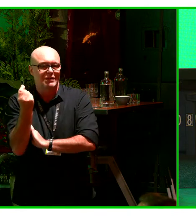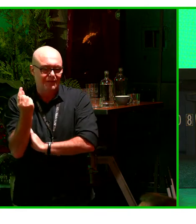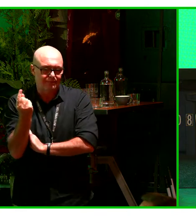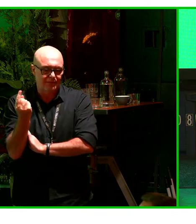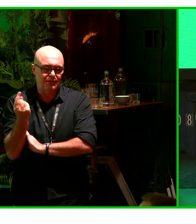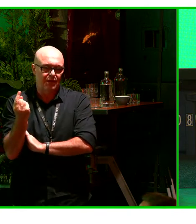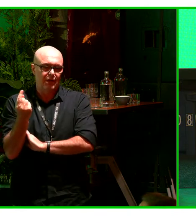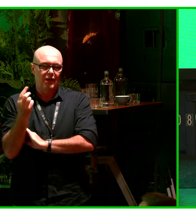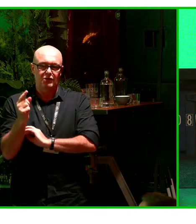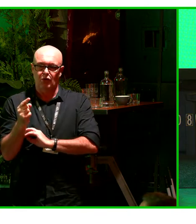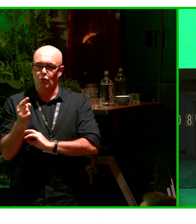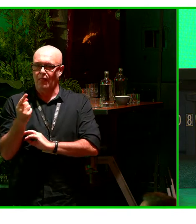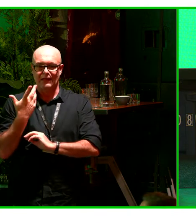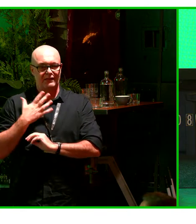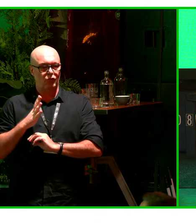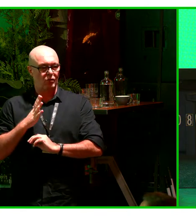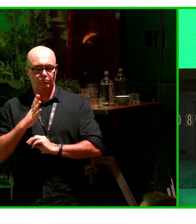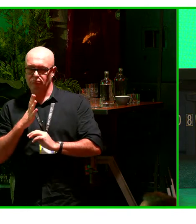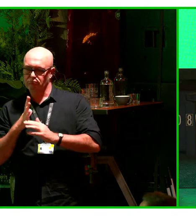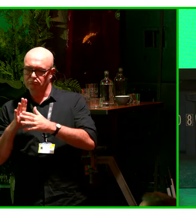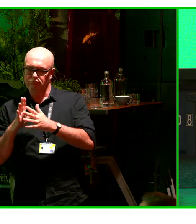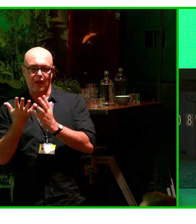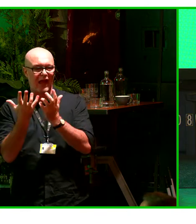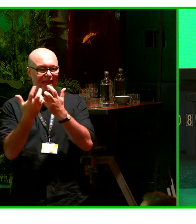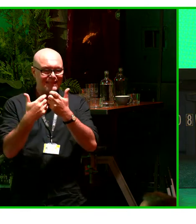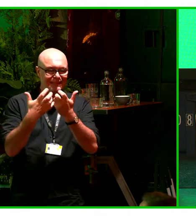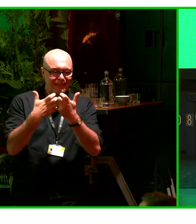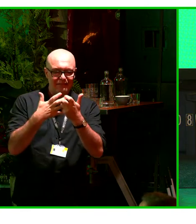a direct delivery engineering point of view,